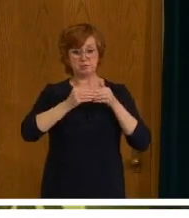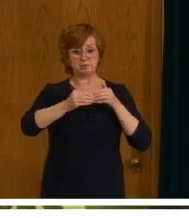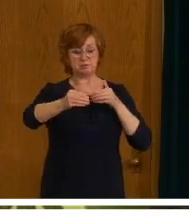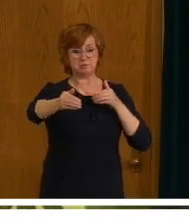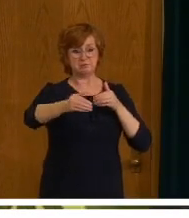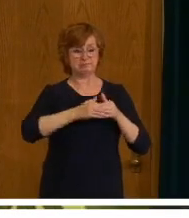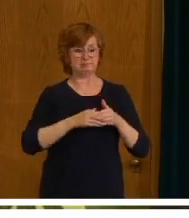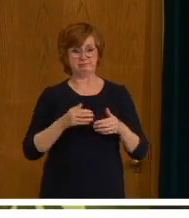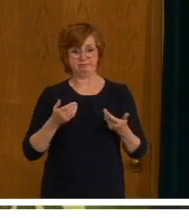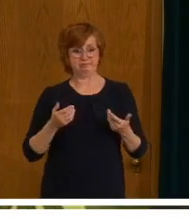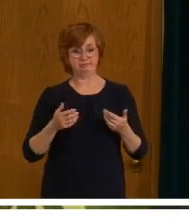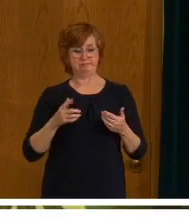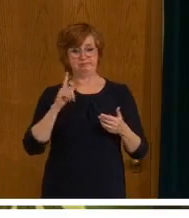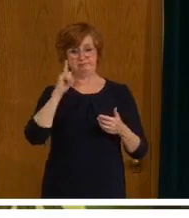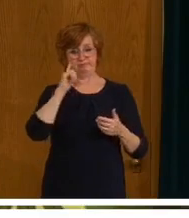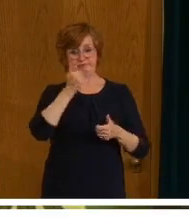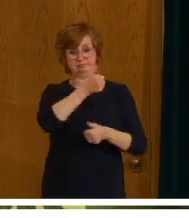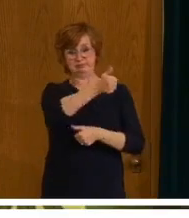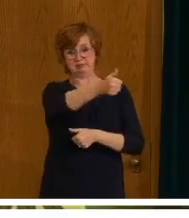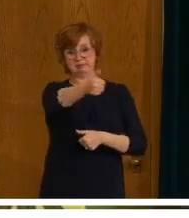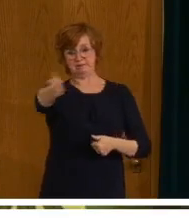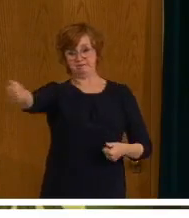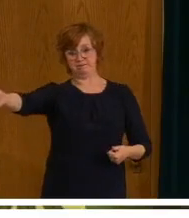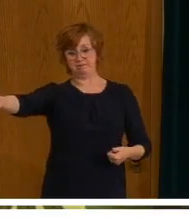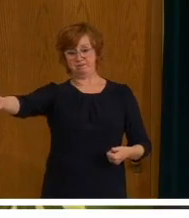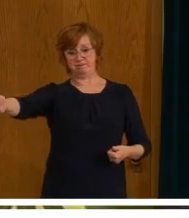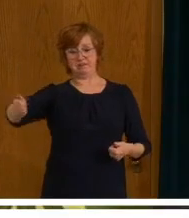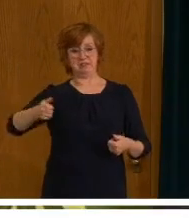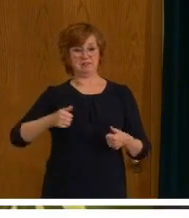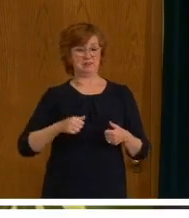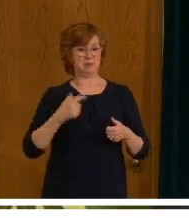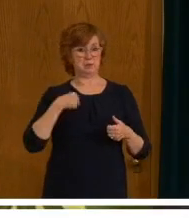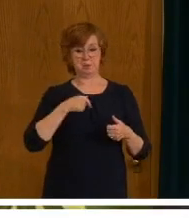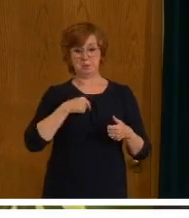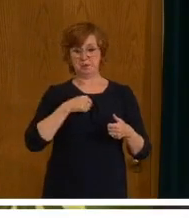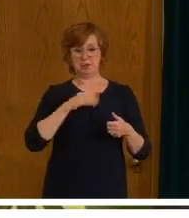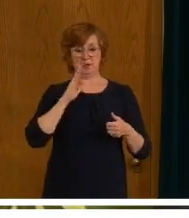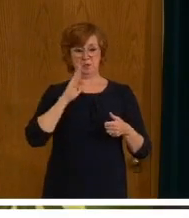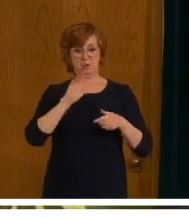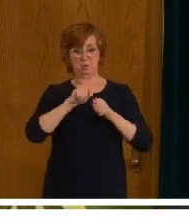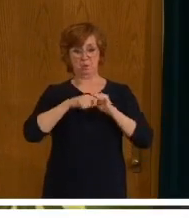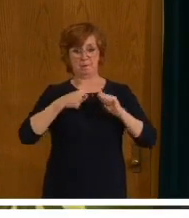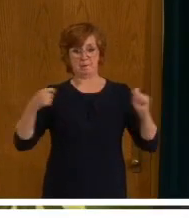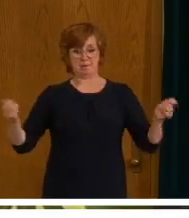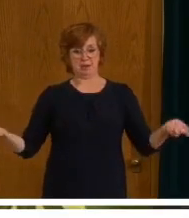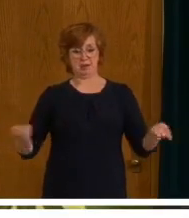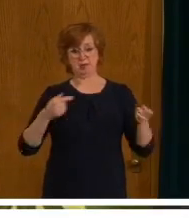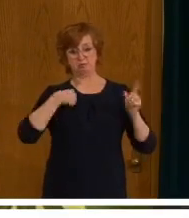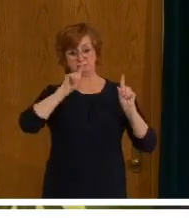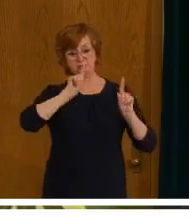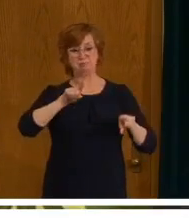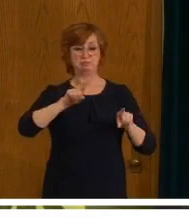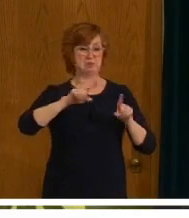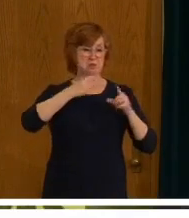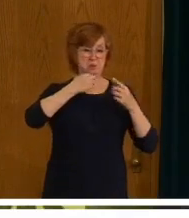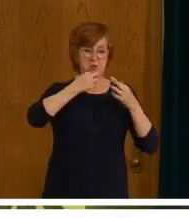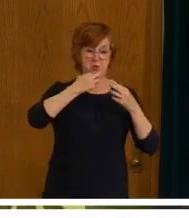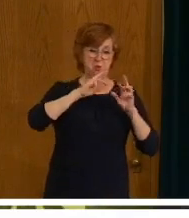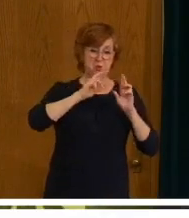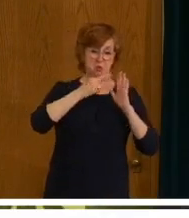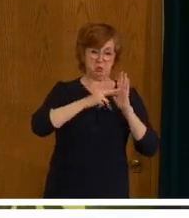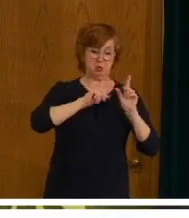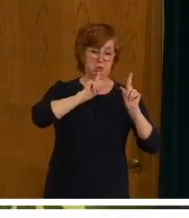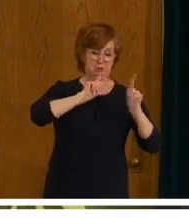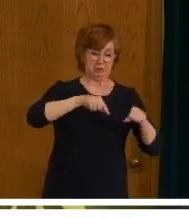choices as to how we conduct ourselves each and every day, whether or not we make the choice to go get vaccinated, whether or not we make the choice to go get